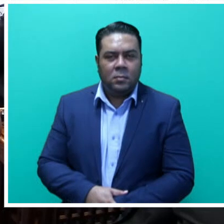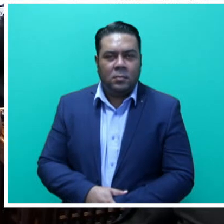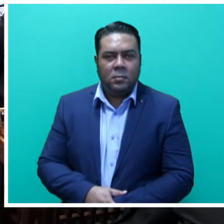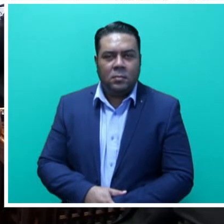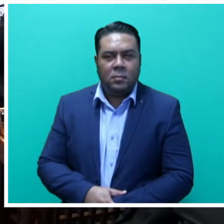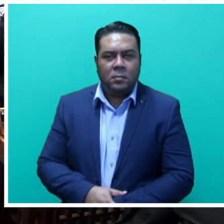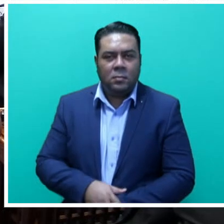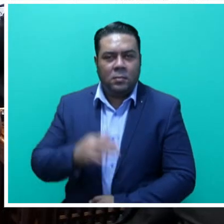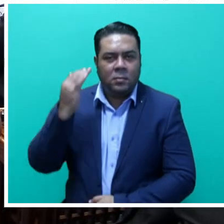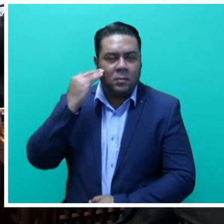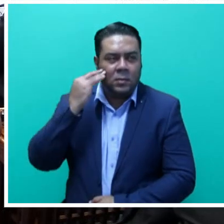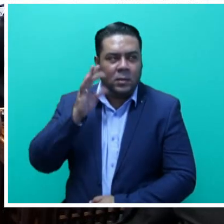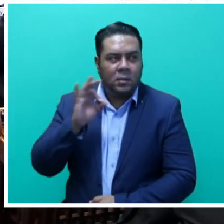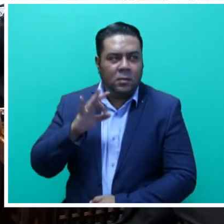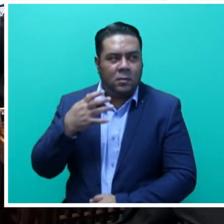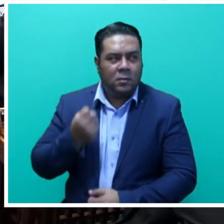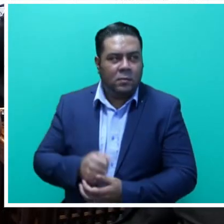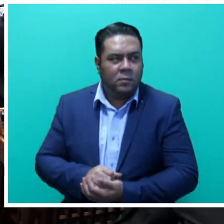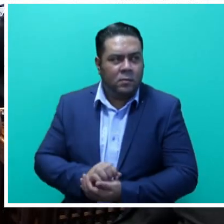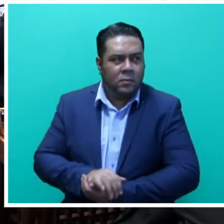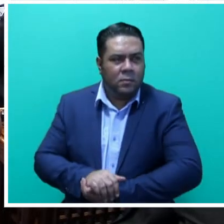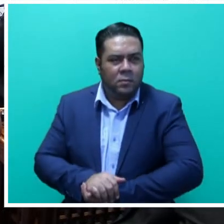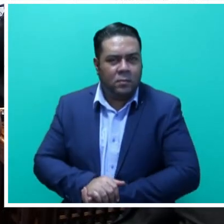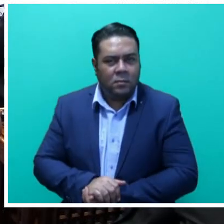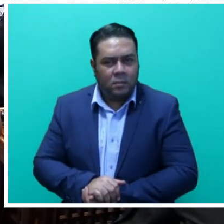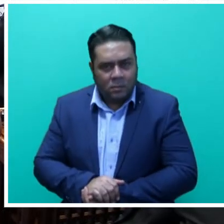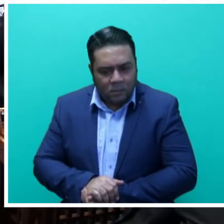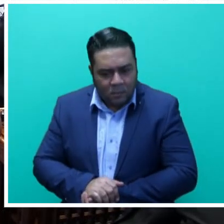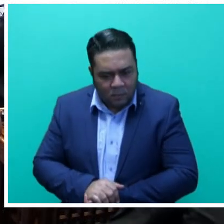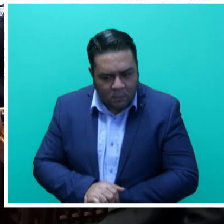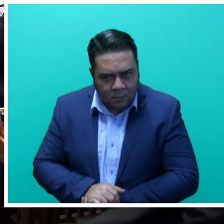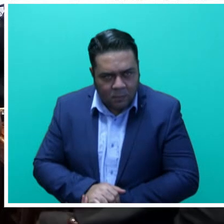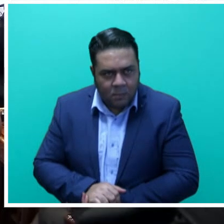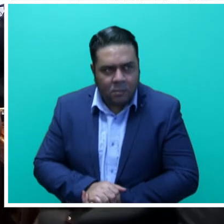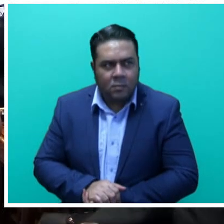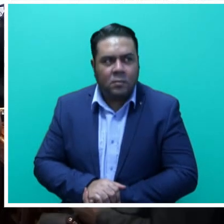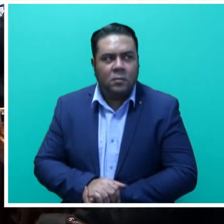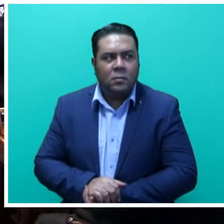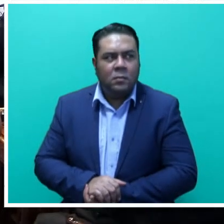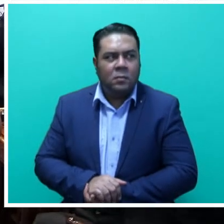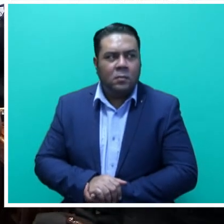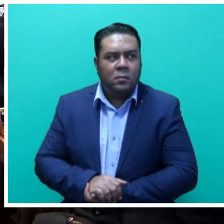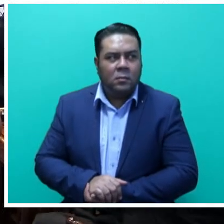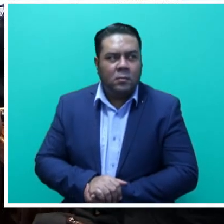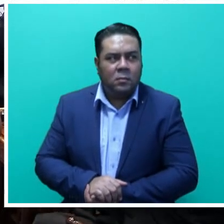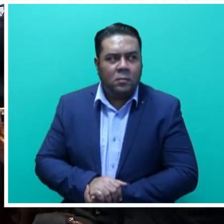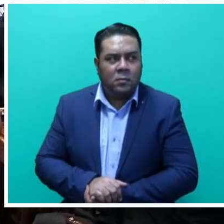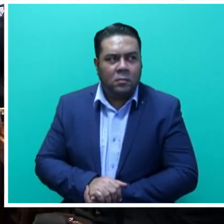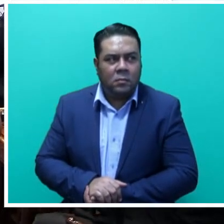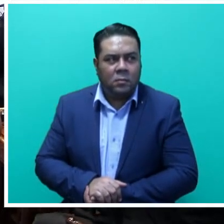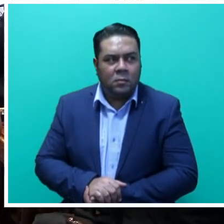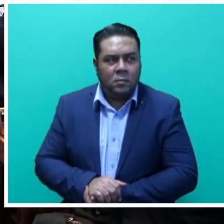Opposition, Honourable Members of Parliament, and the people of Fiji. Mr. Speaker,